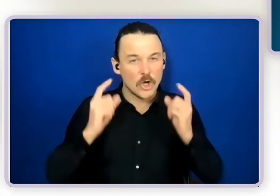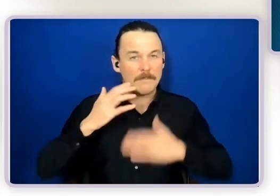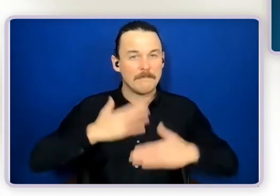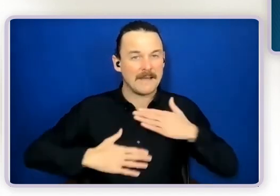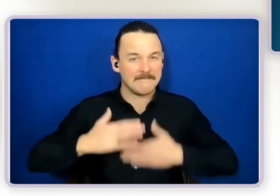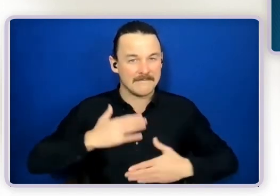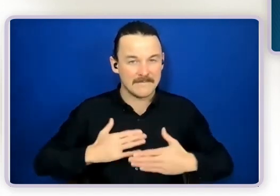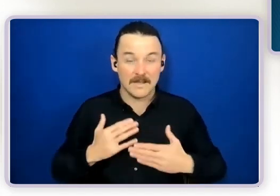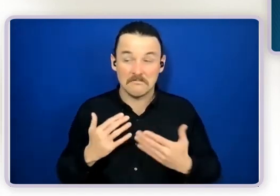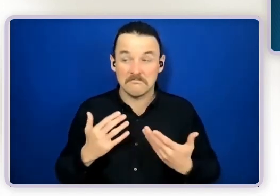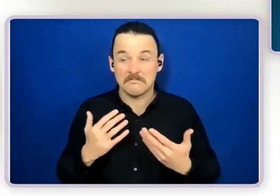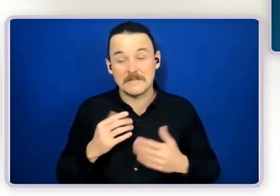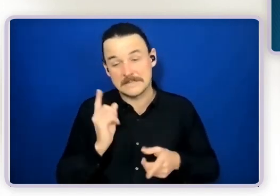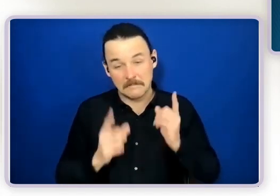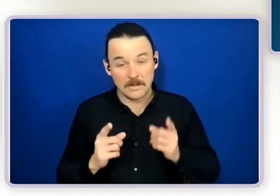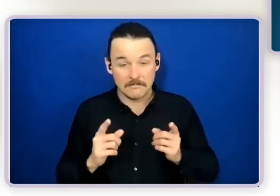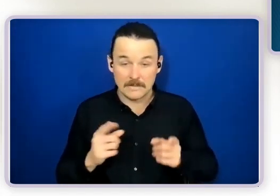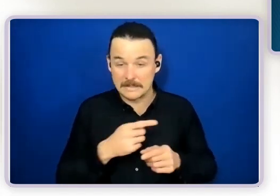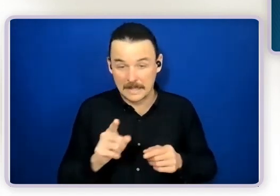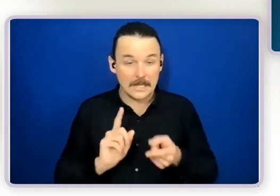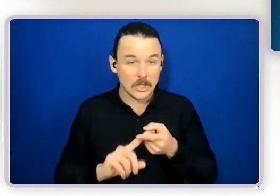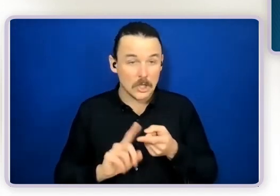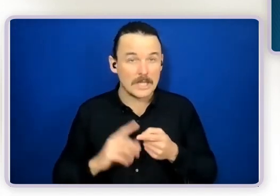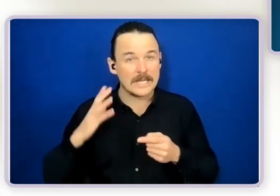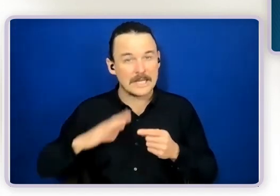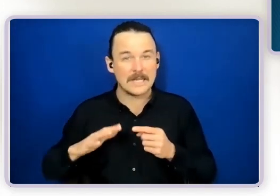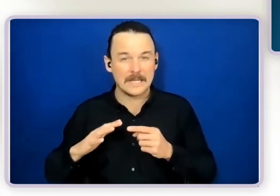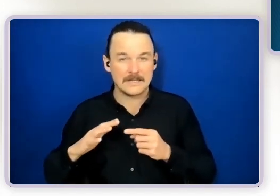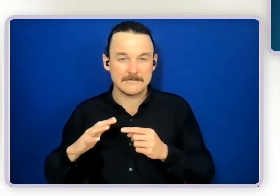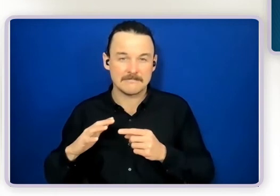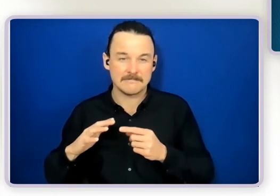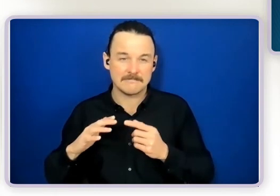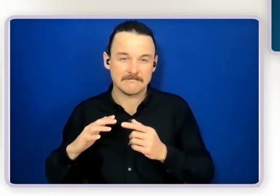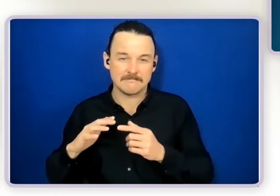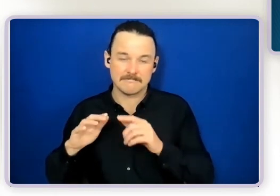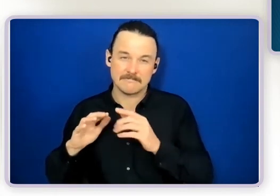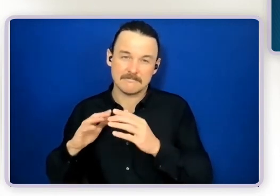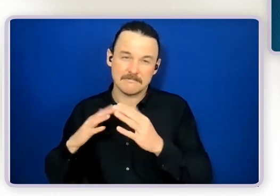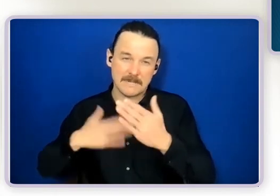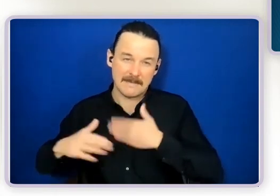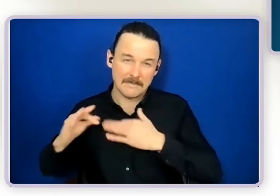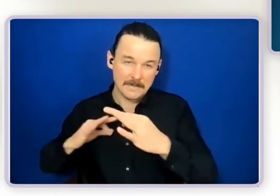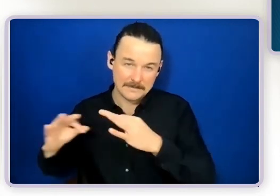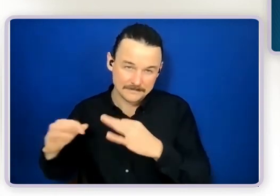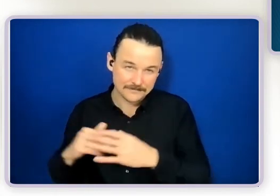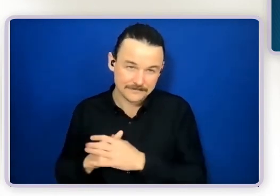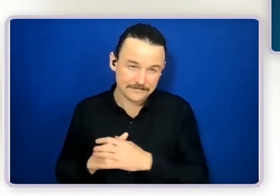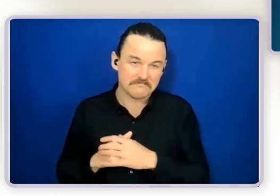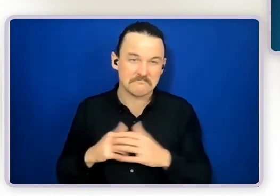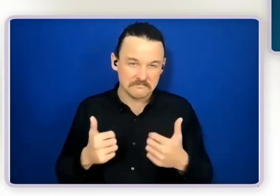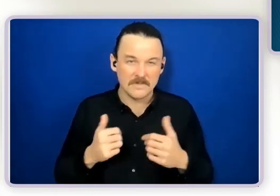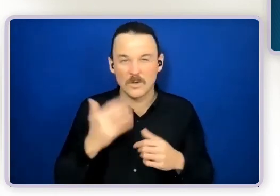with profoundly disabled kids or adults who might have